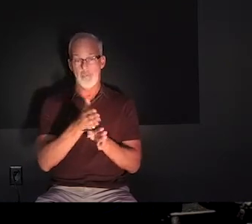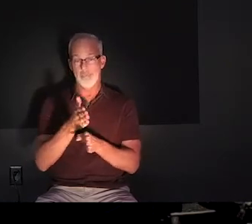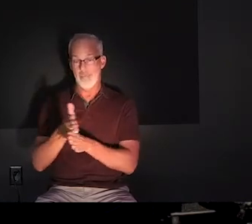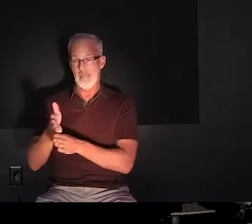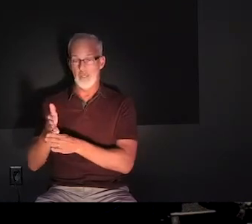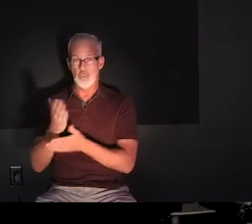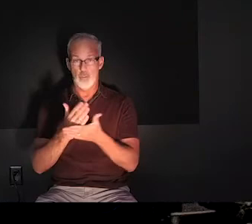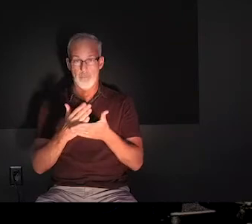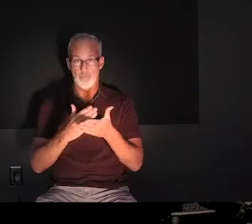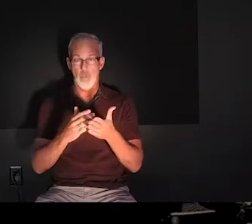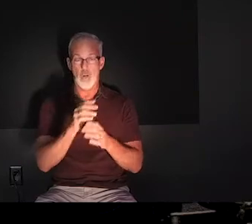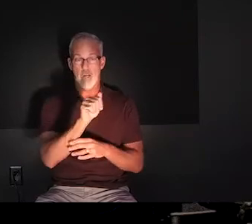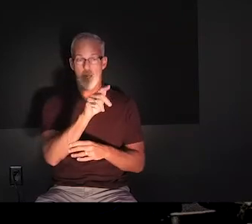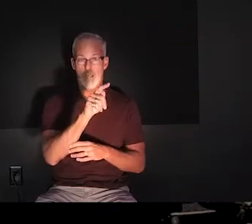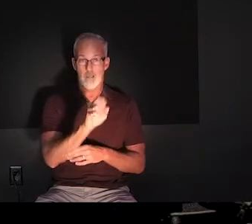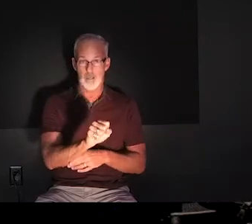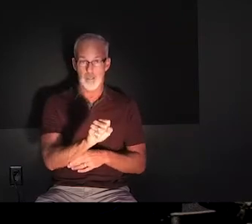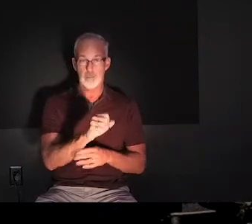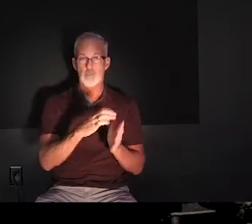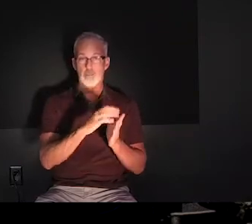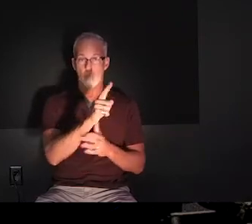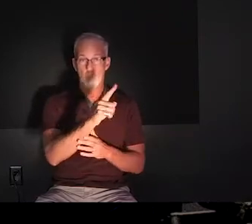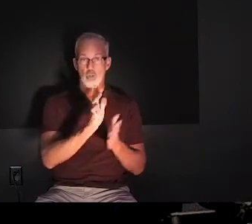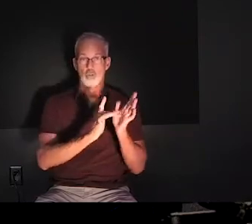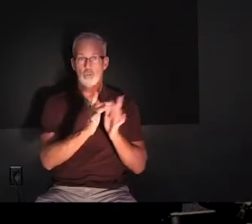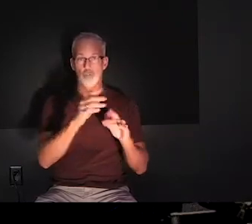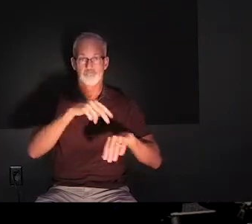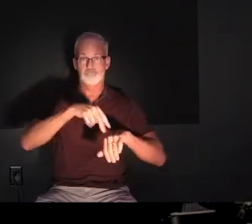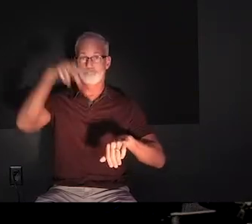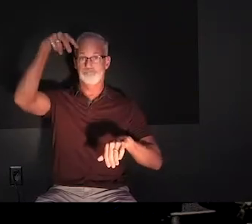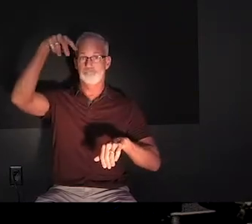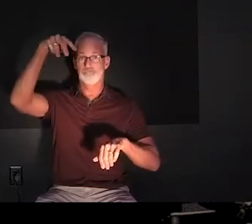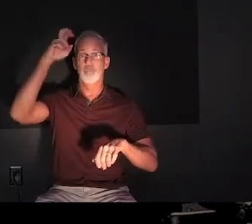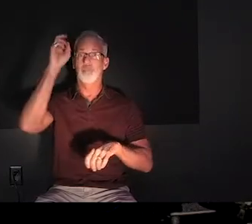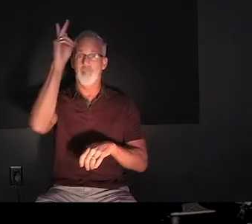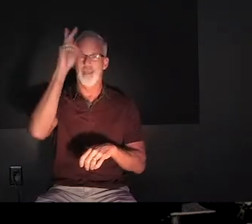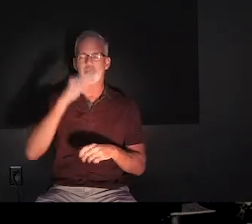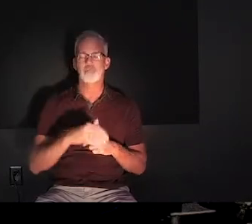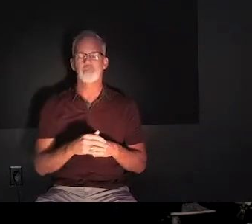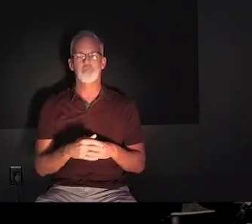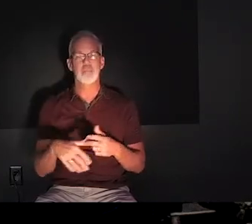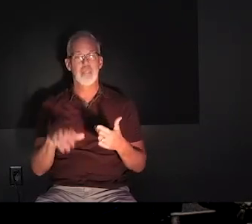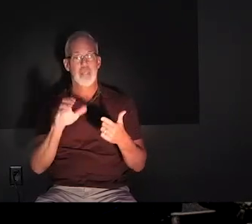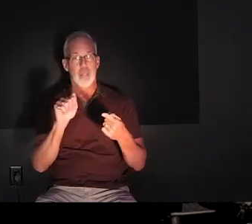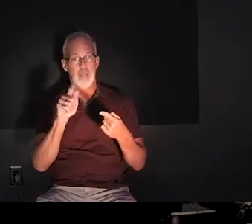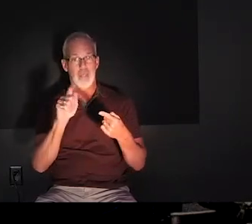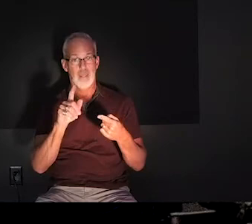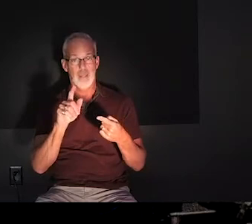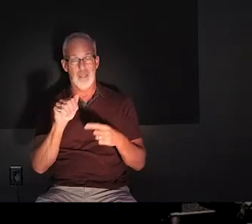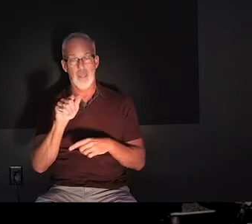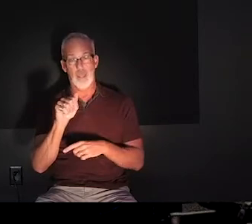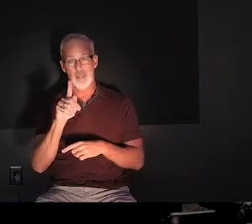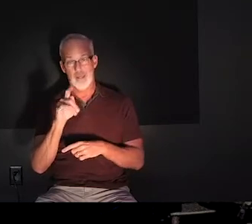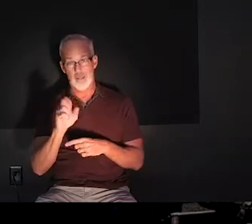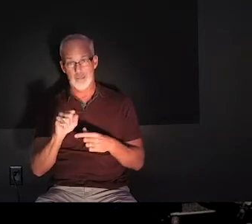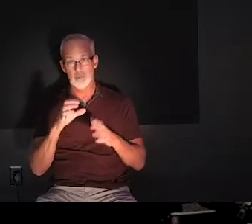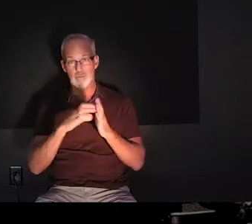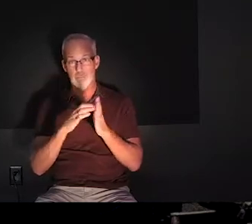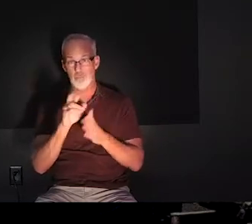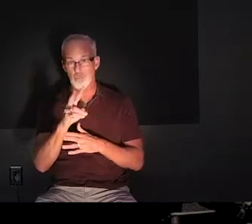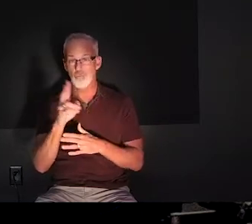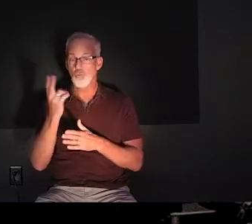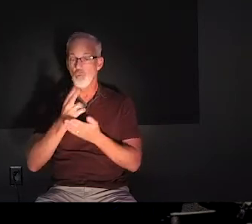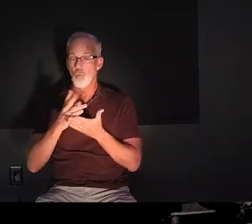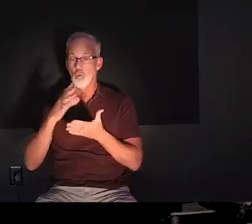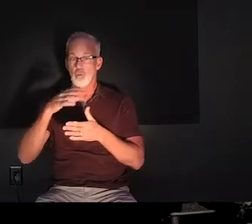chapter 1, we see Jesus is ascending back into heaven. Acts chapter 2, we see the Holy Spirit is given to us, the great